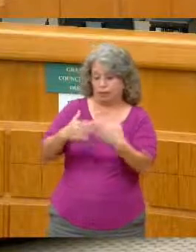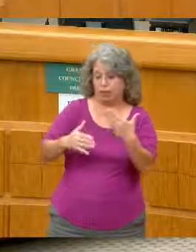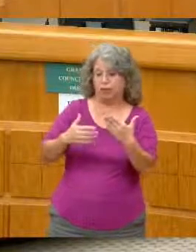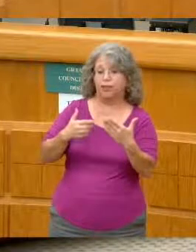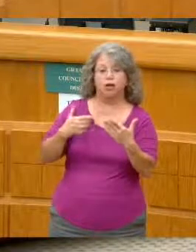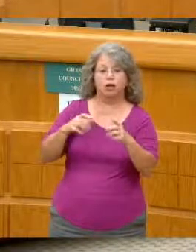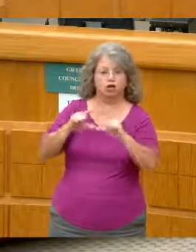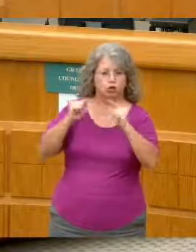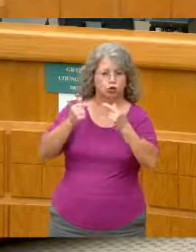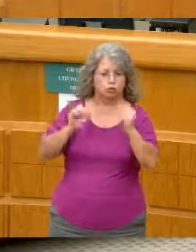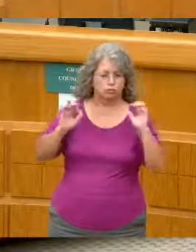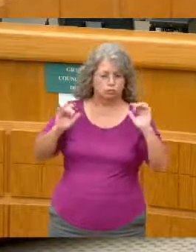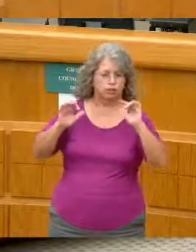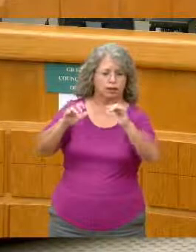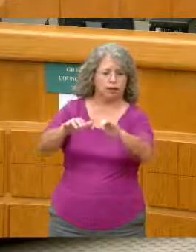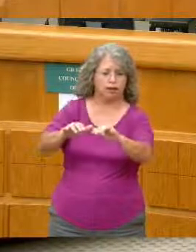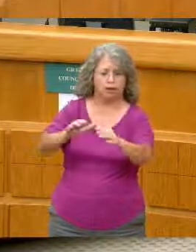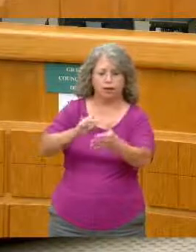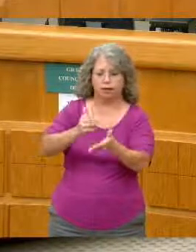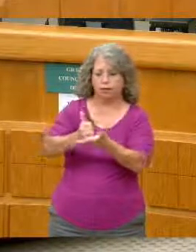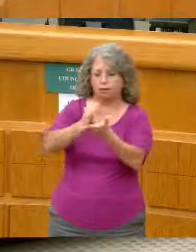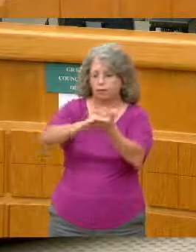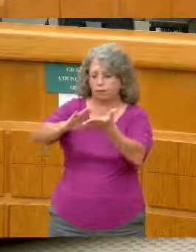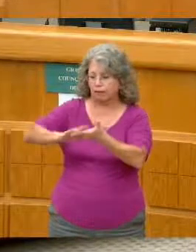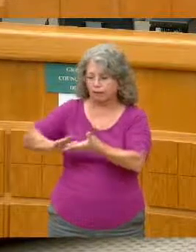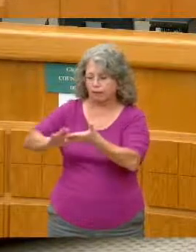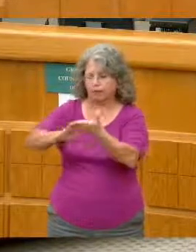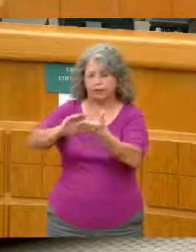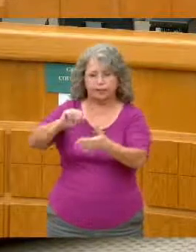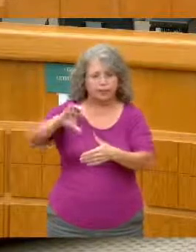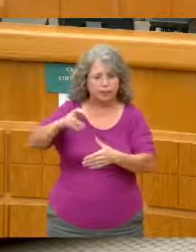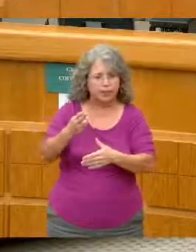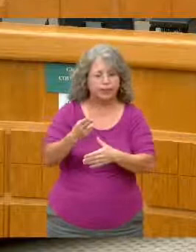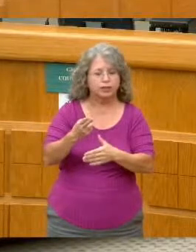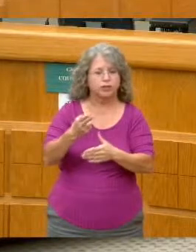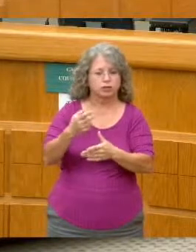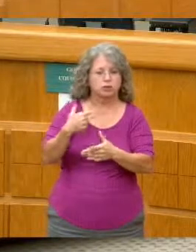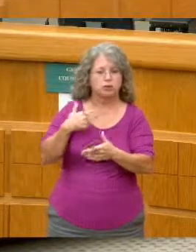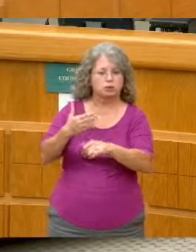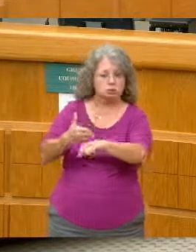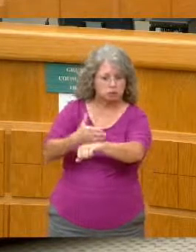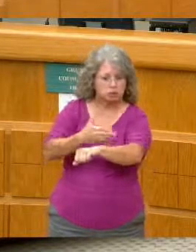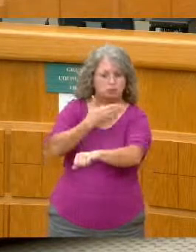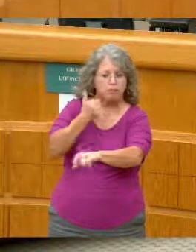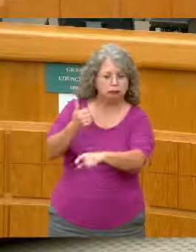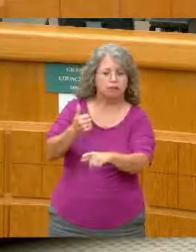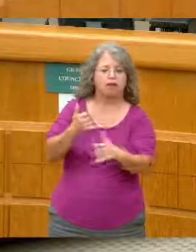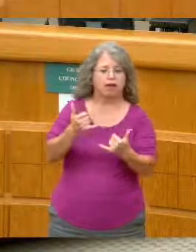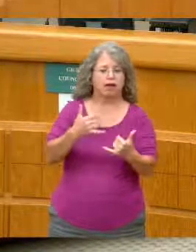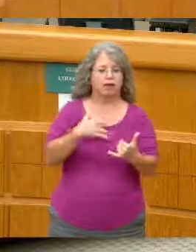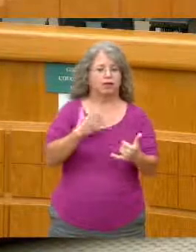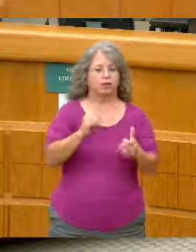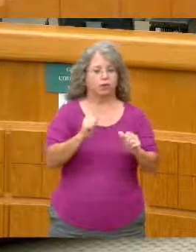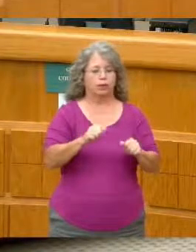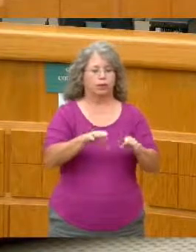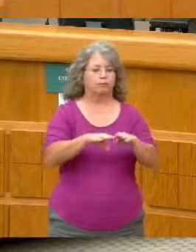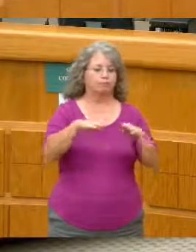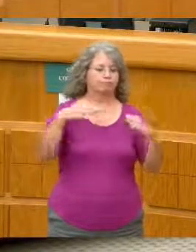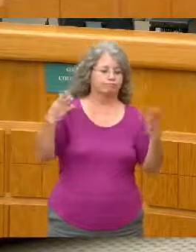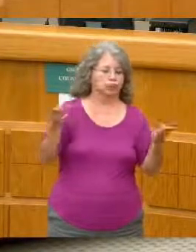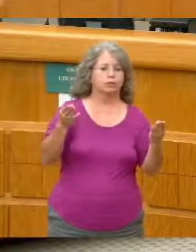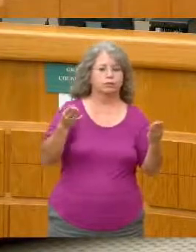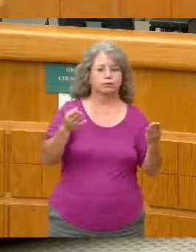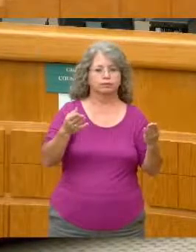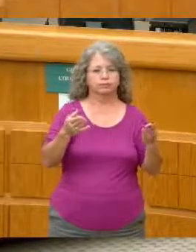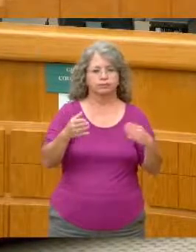we now were in a good spot to remove these nighttime curfews. As always, we'll constantly monitor